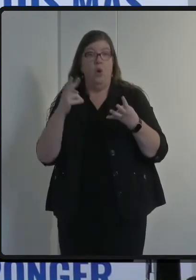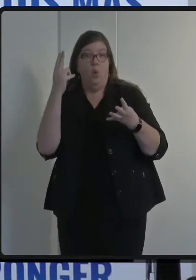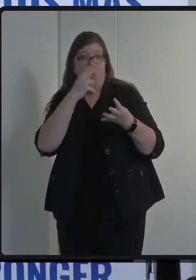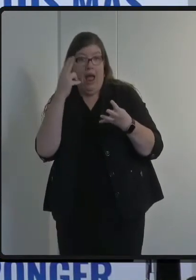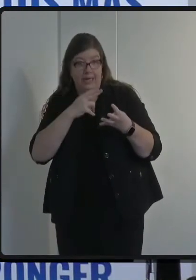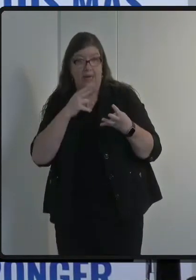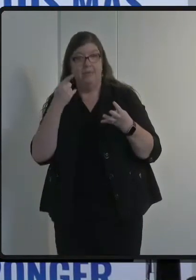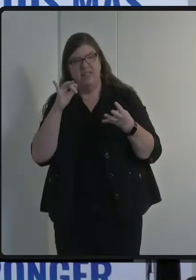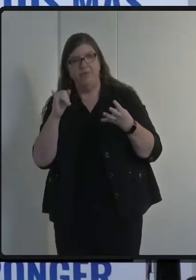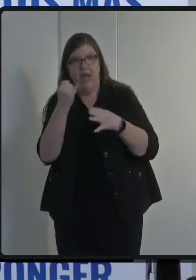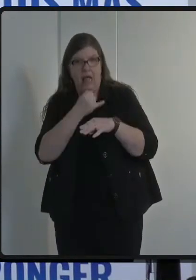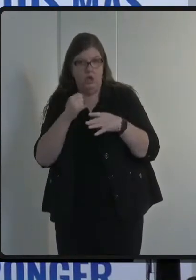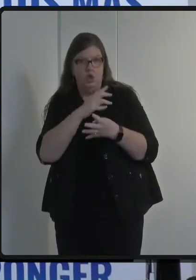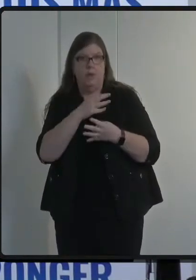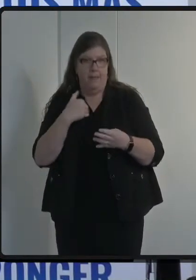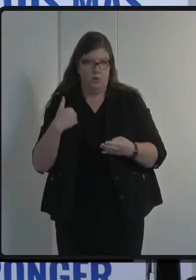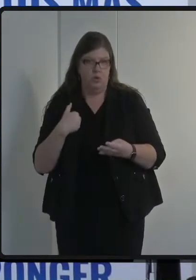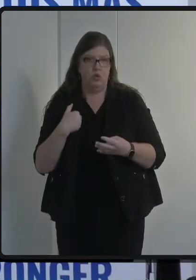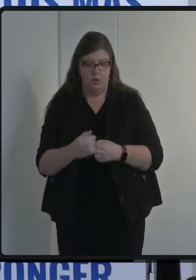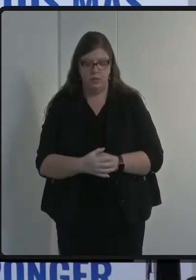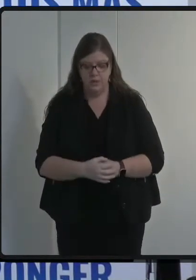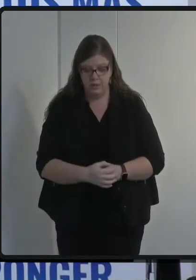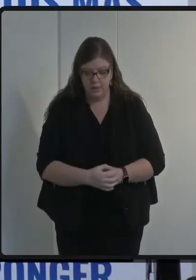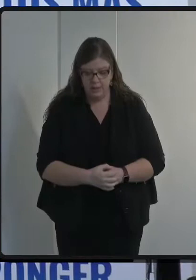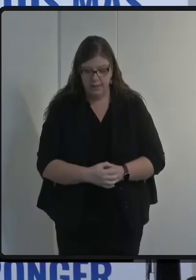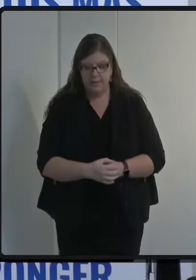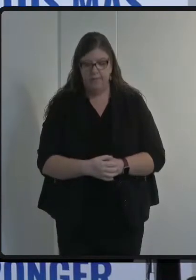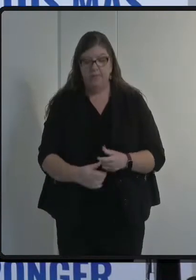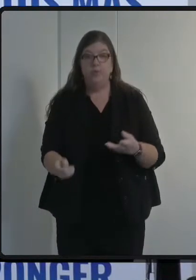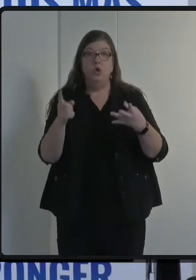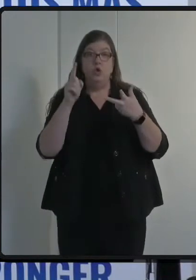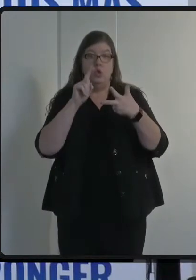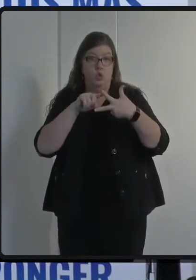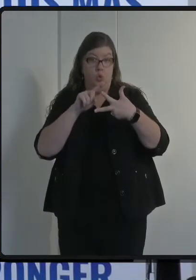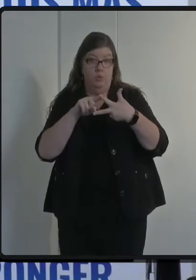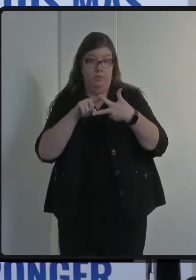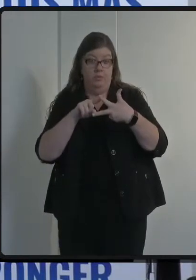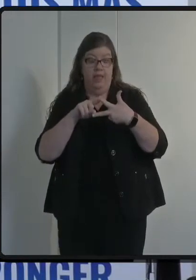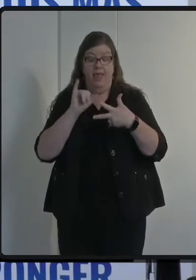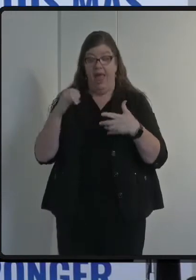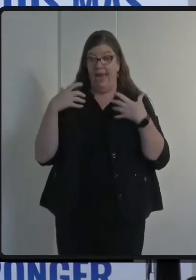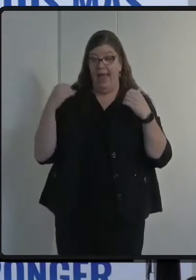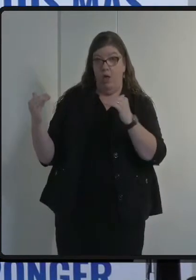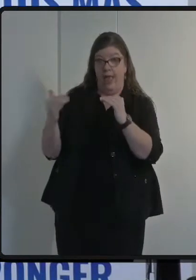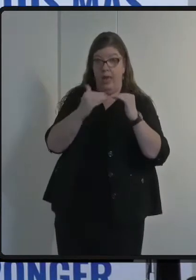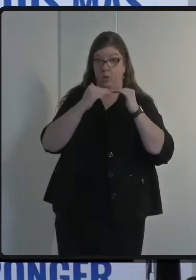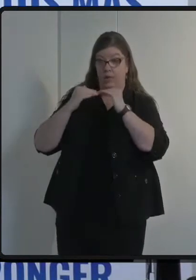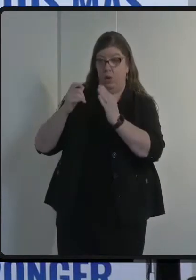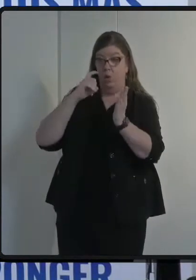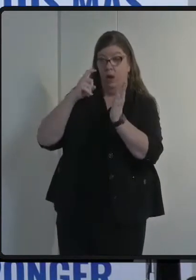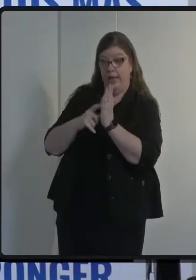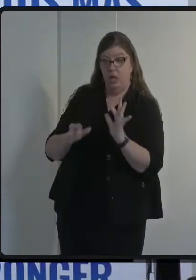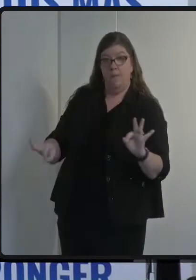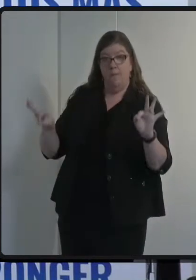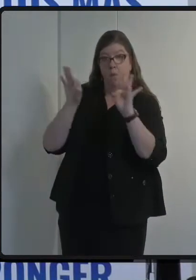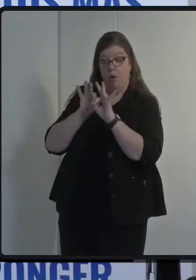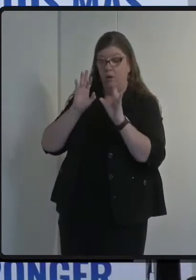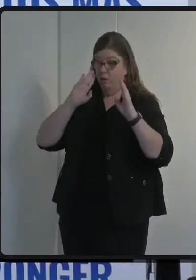Pacific Islander community members. 2, the health equity metric recognizes the importance of